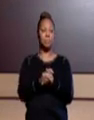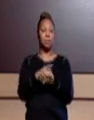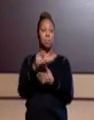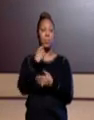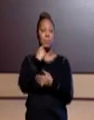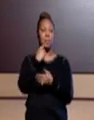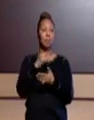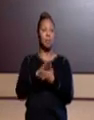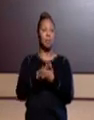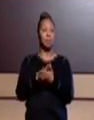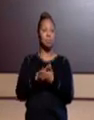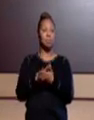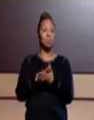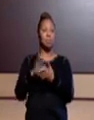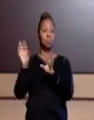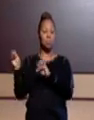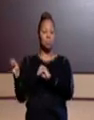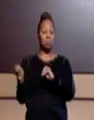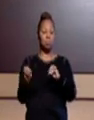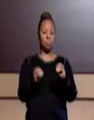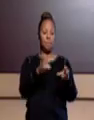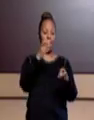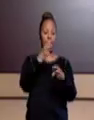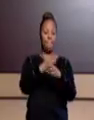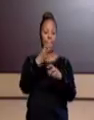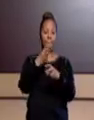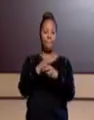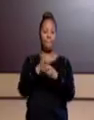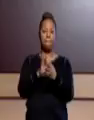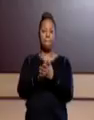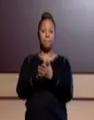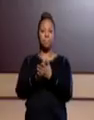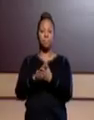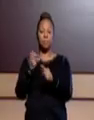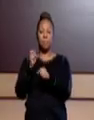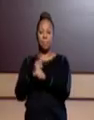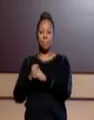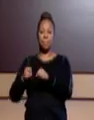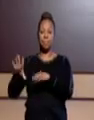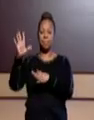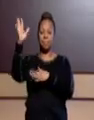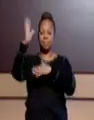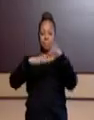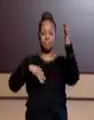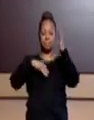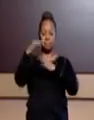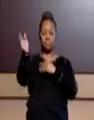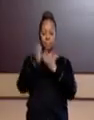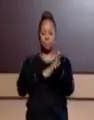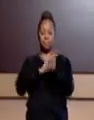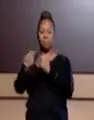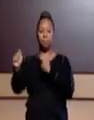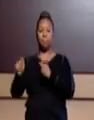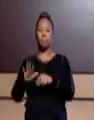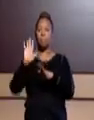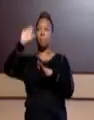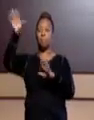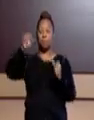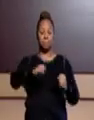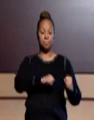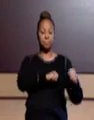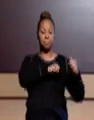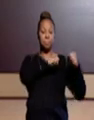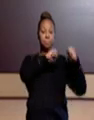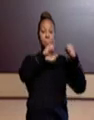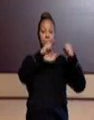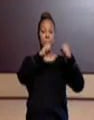we say, you move mountains. You cause walls to fall with your